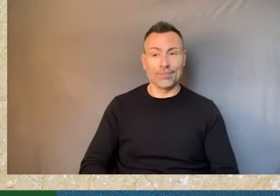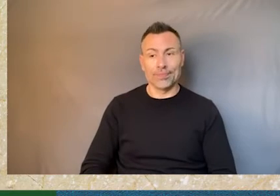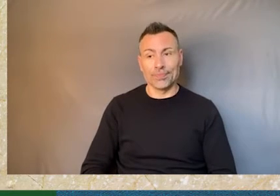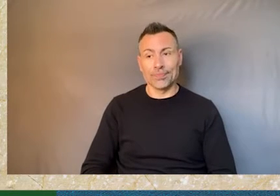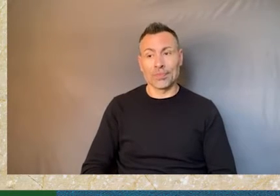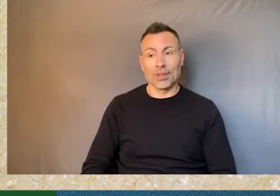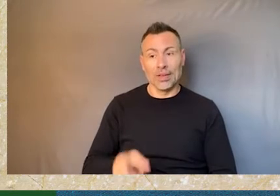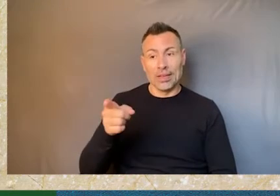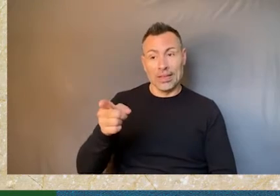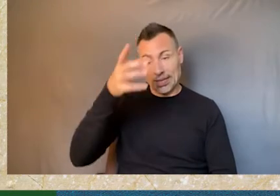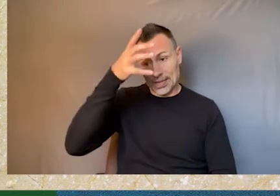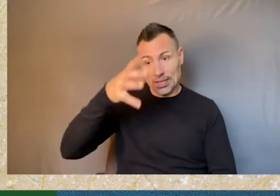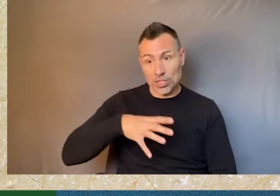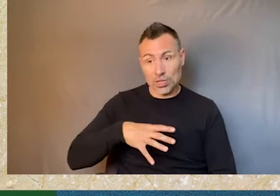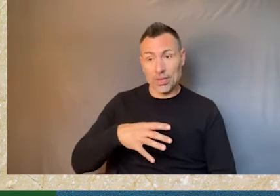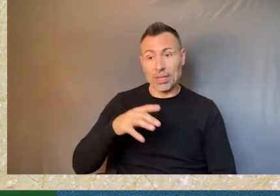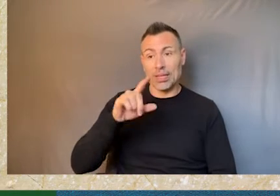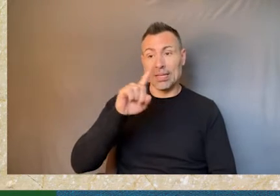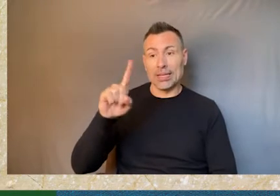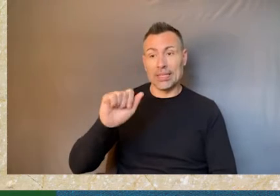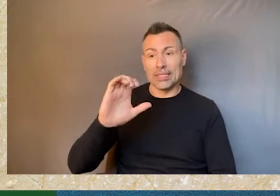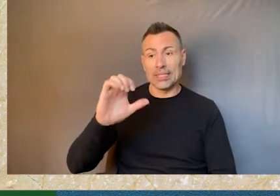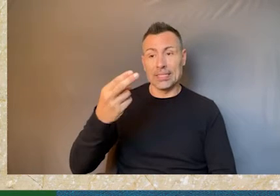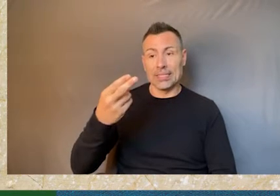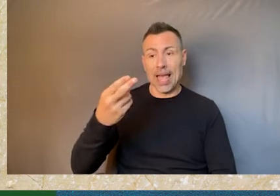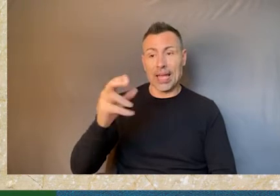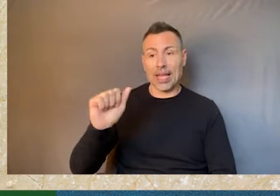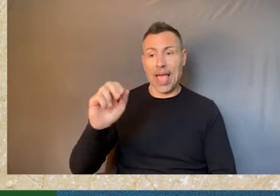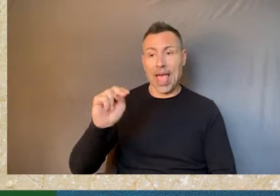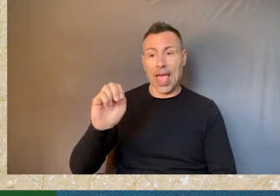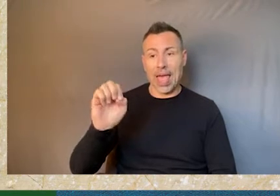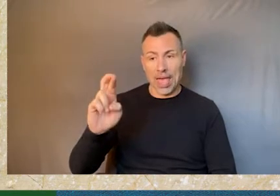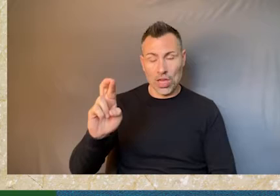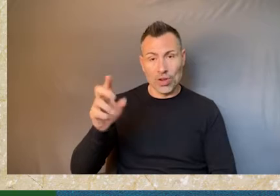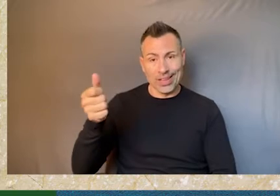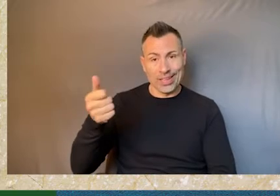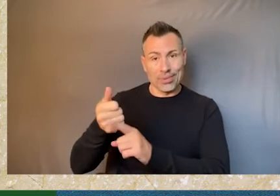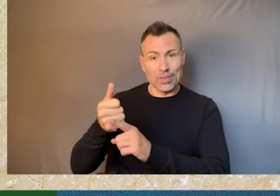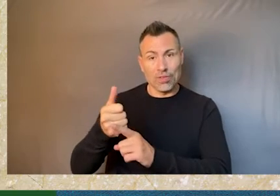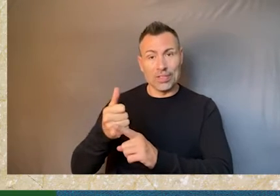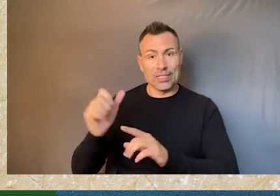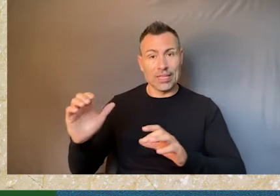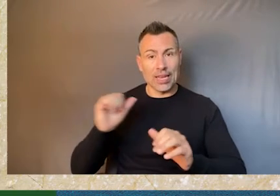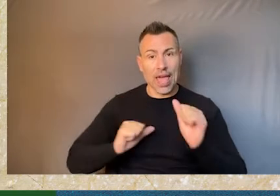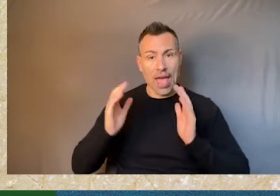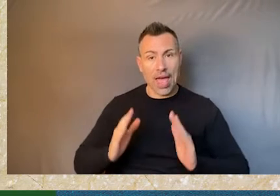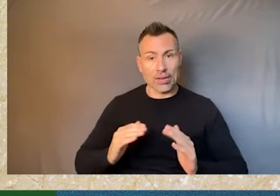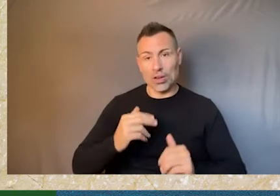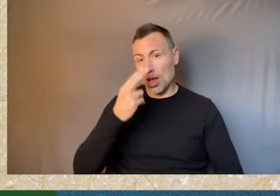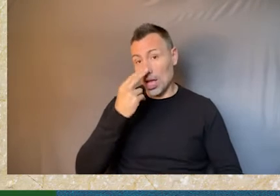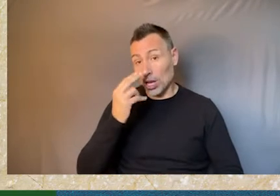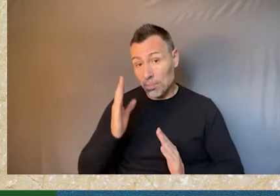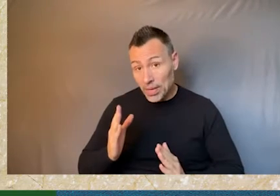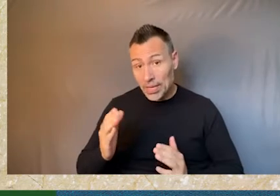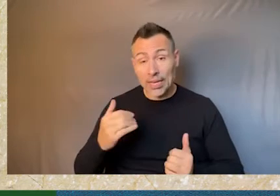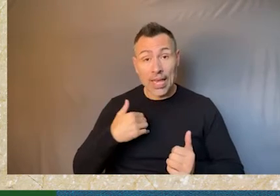This gentleman is named Zach Anner. He is an actor, a comedian, and really has a point of